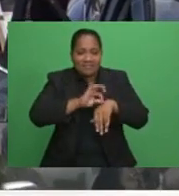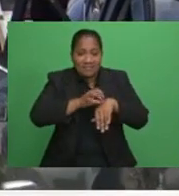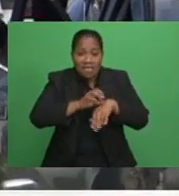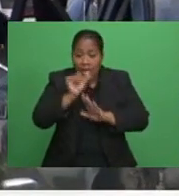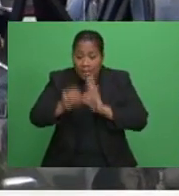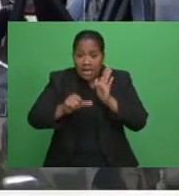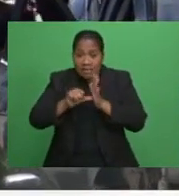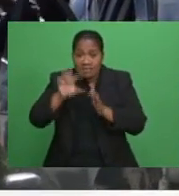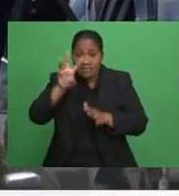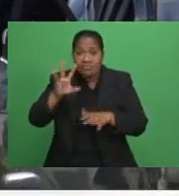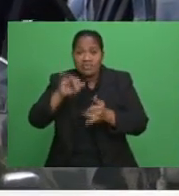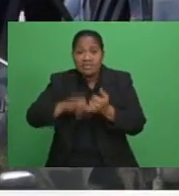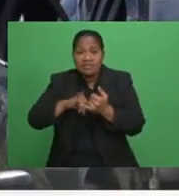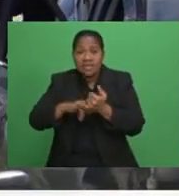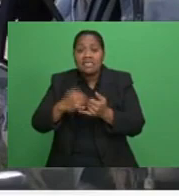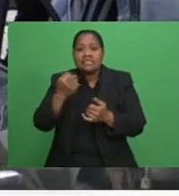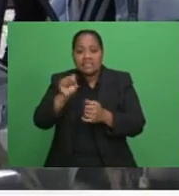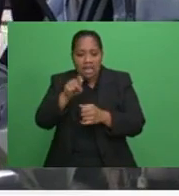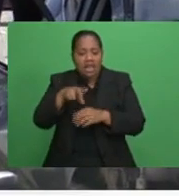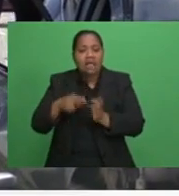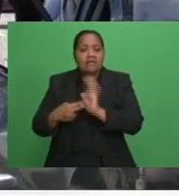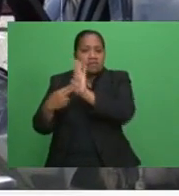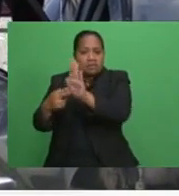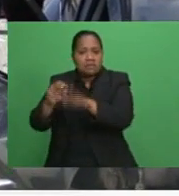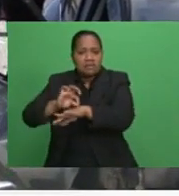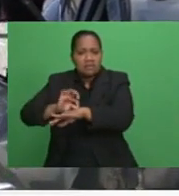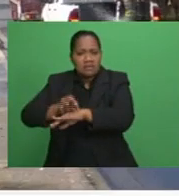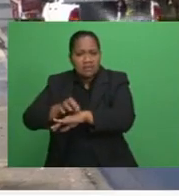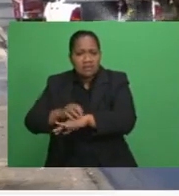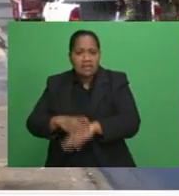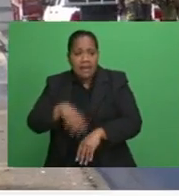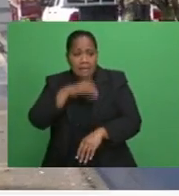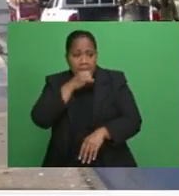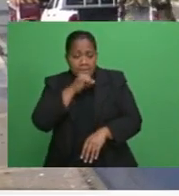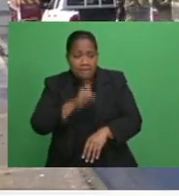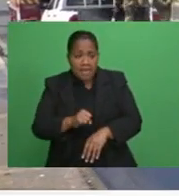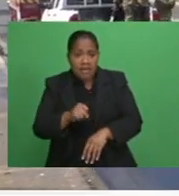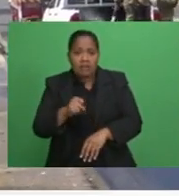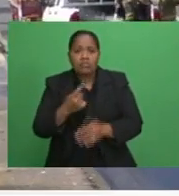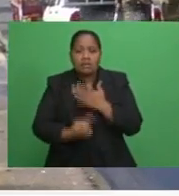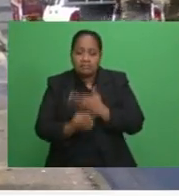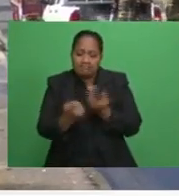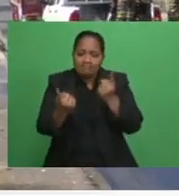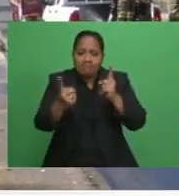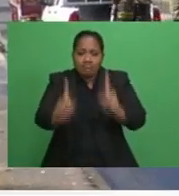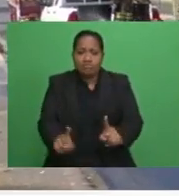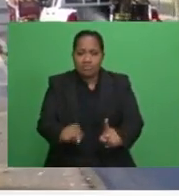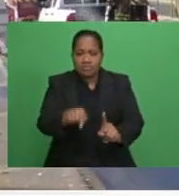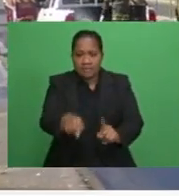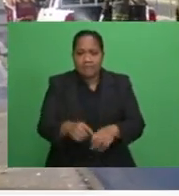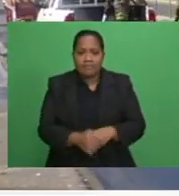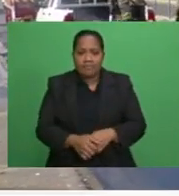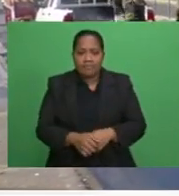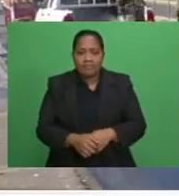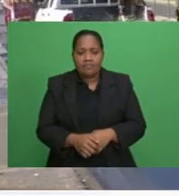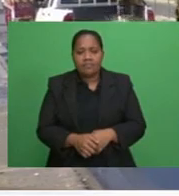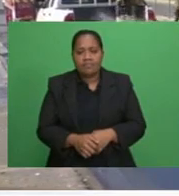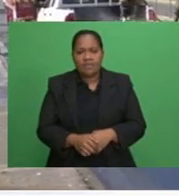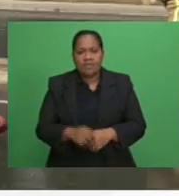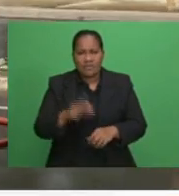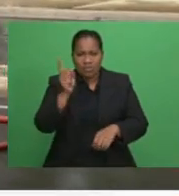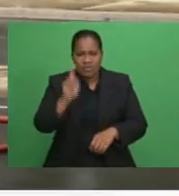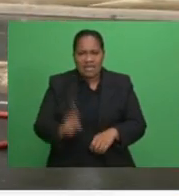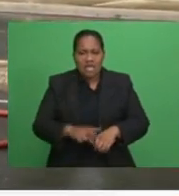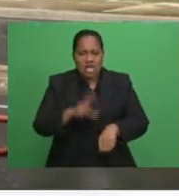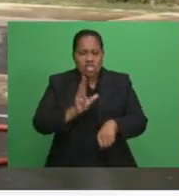3-year-old son is still at the Nadi hospital. A man who was in the same vehicle died at the scene and a post-mortem was to have been conducted today.